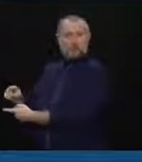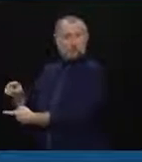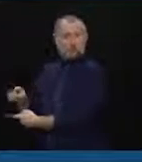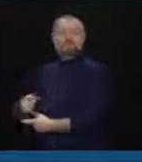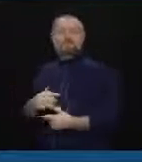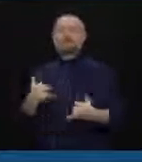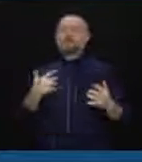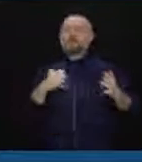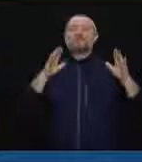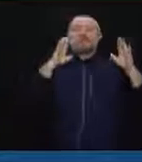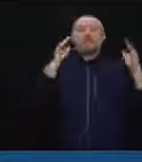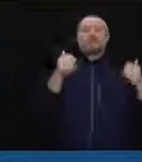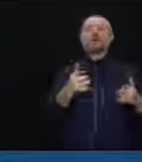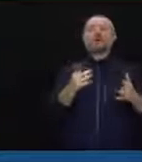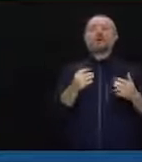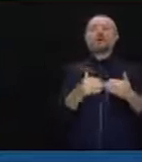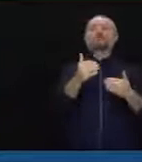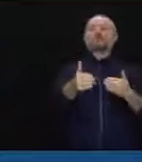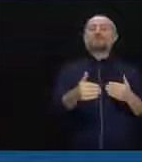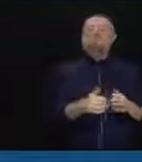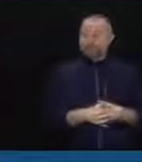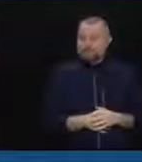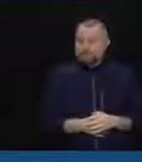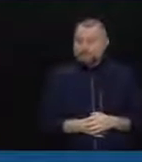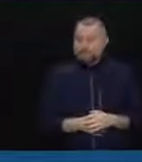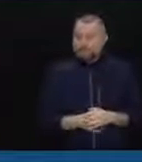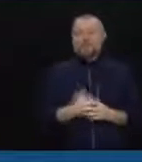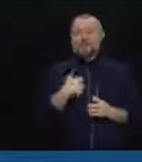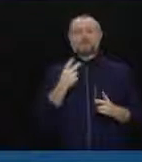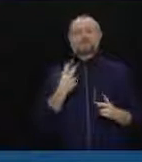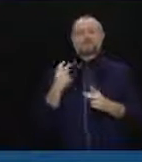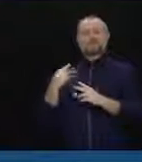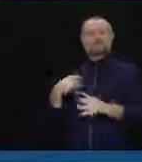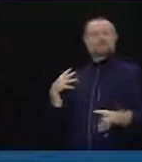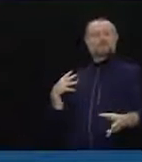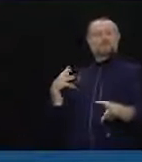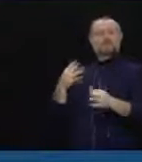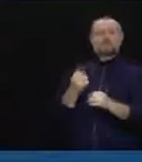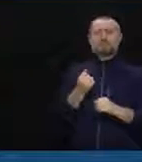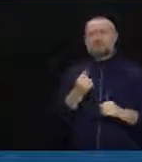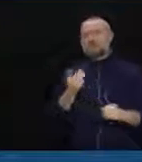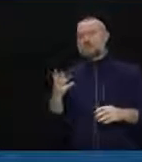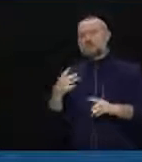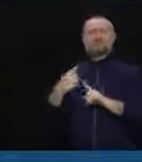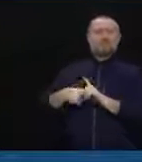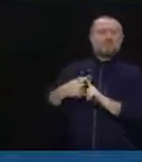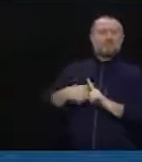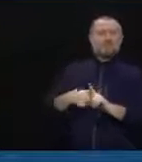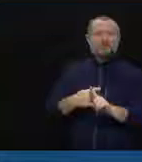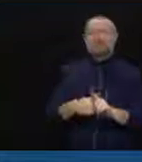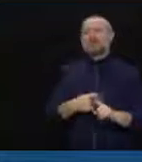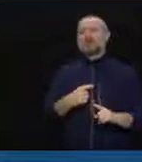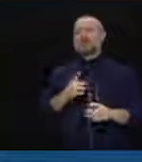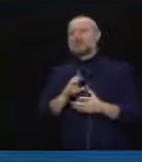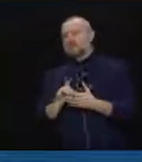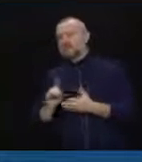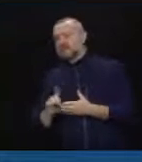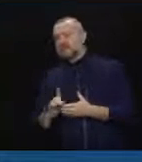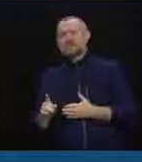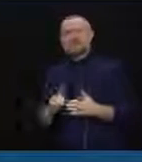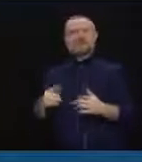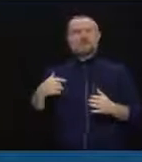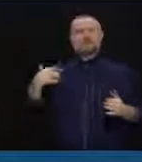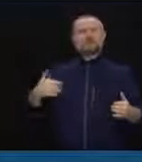we've come over the last few months, few weeks, and in the scheme of things, it really has been a fairly short time. We talked about